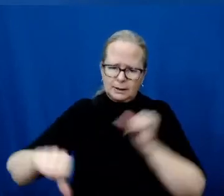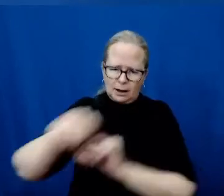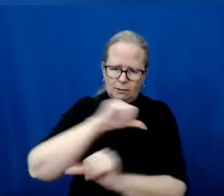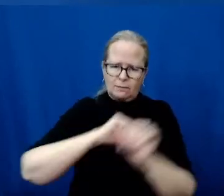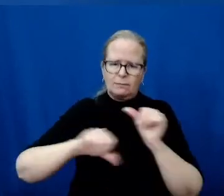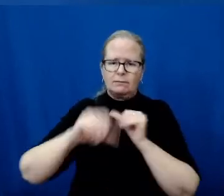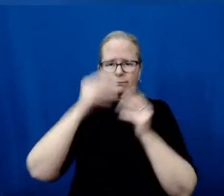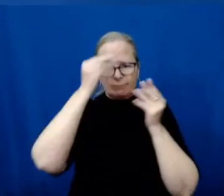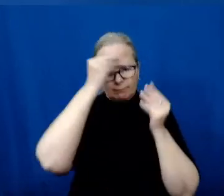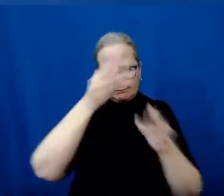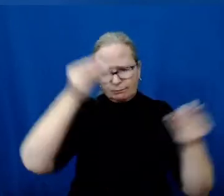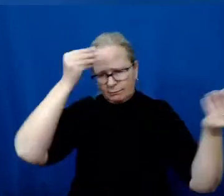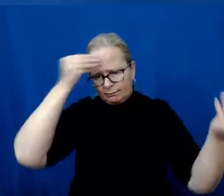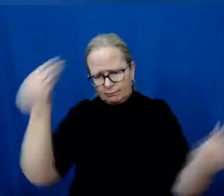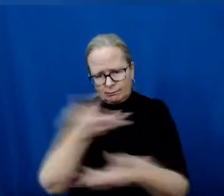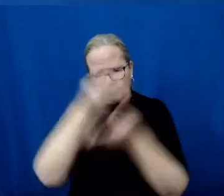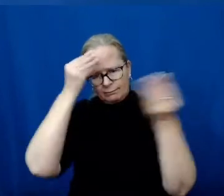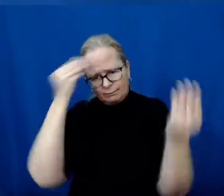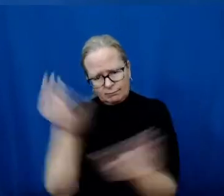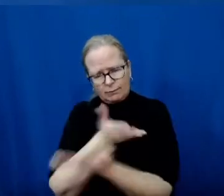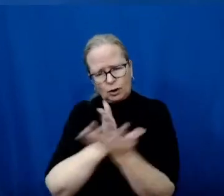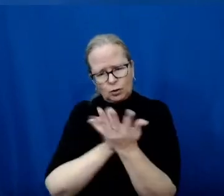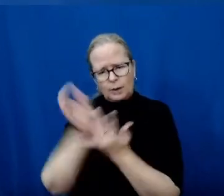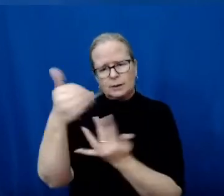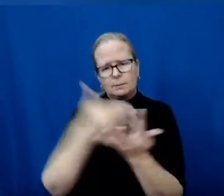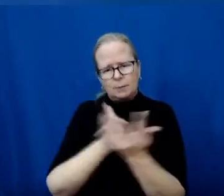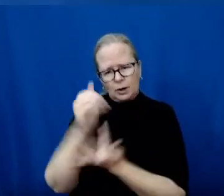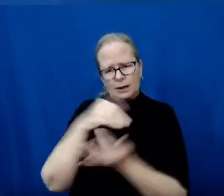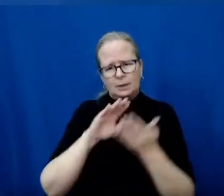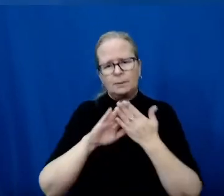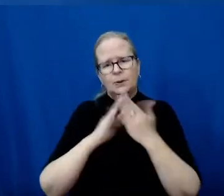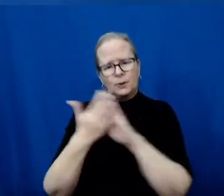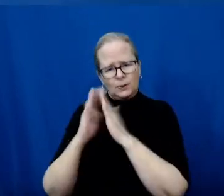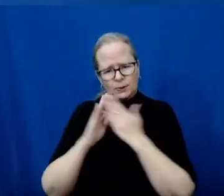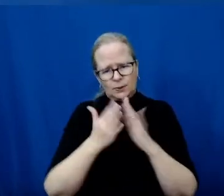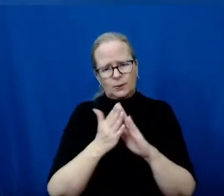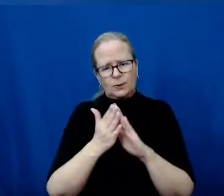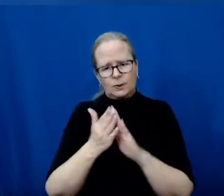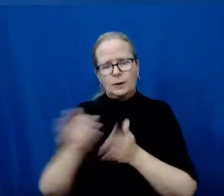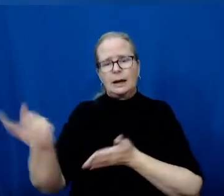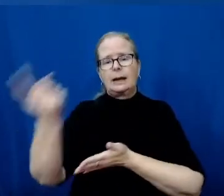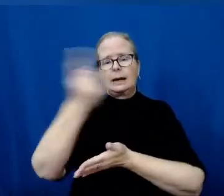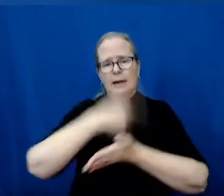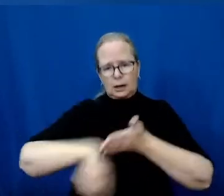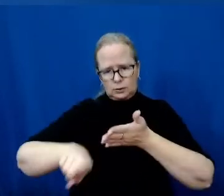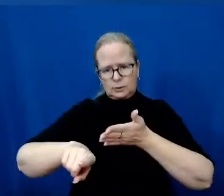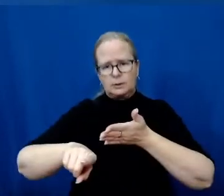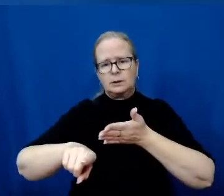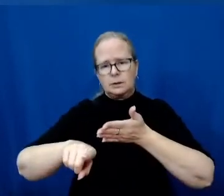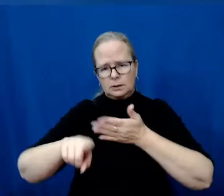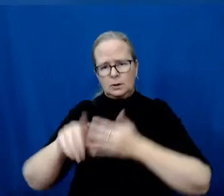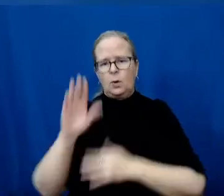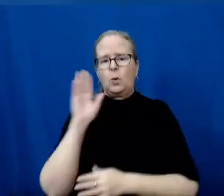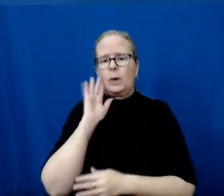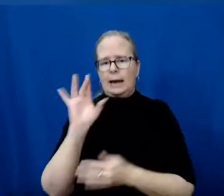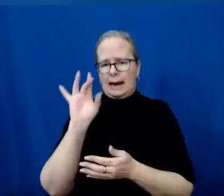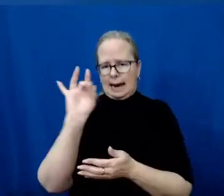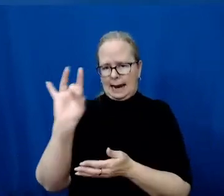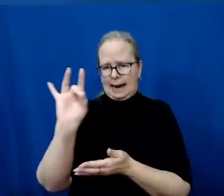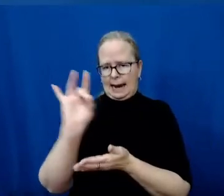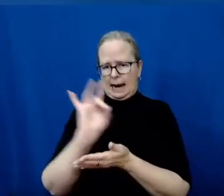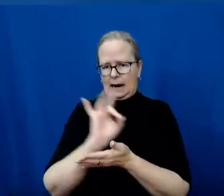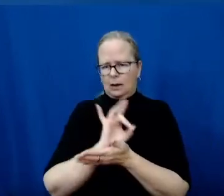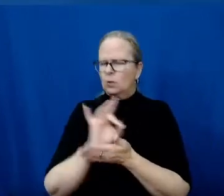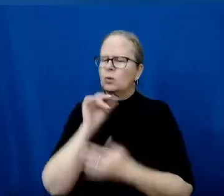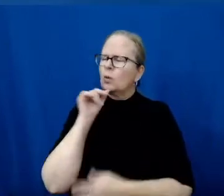communities. Next week, we will be at the 8-week mark, I believe, not this Friday, but next Friday,